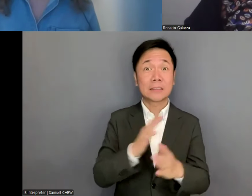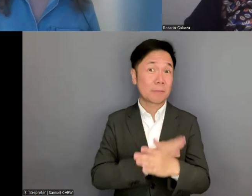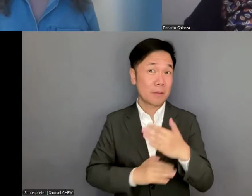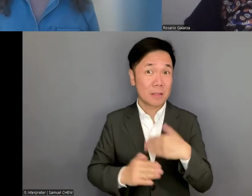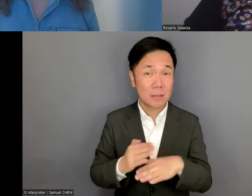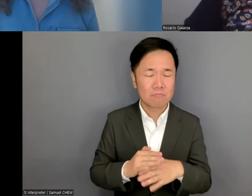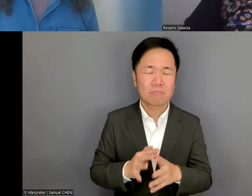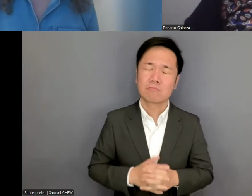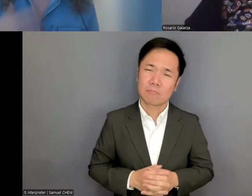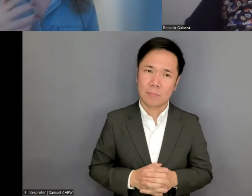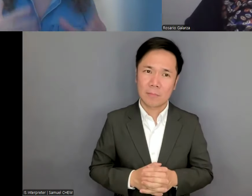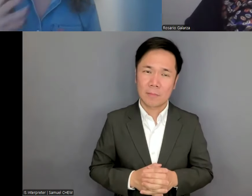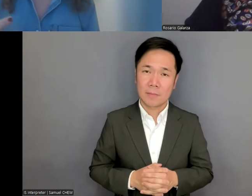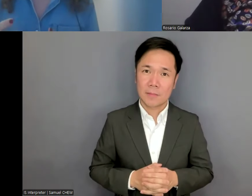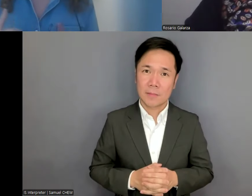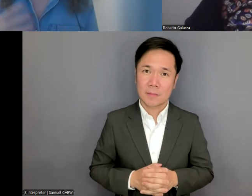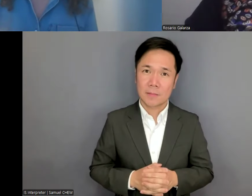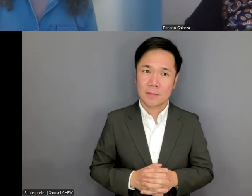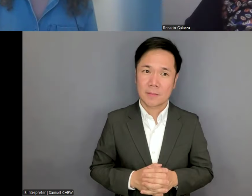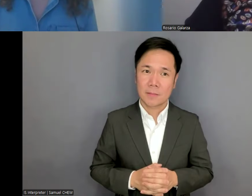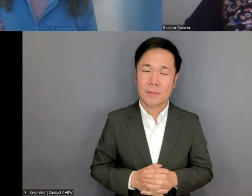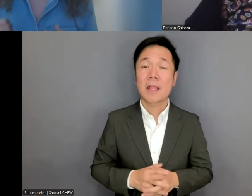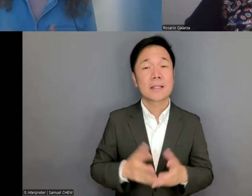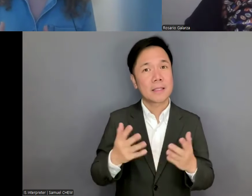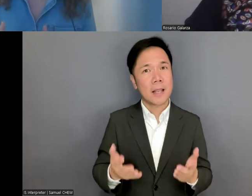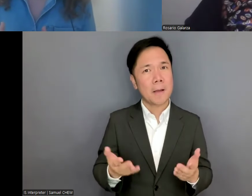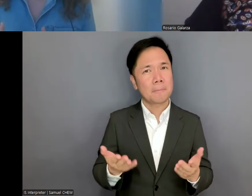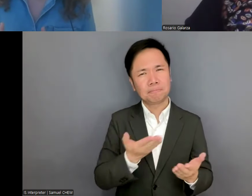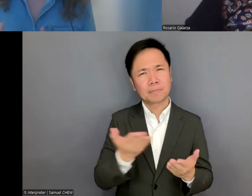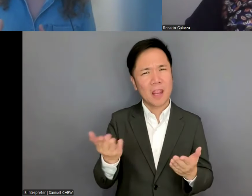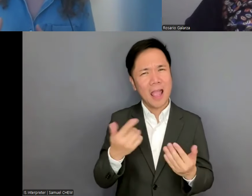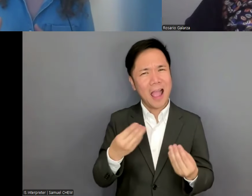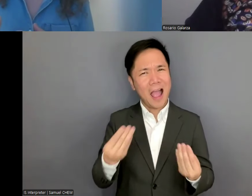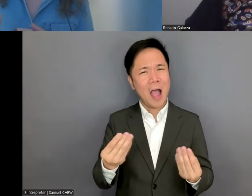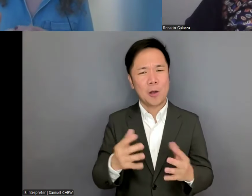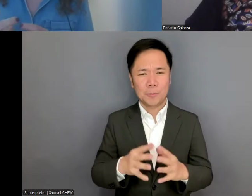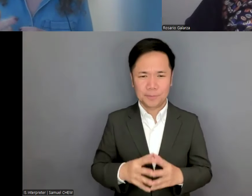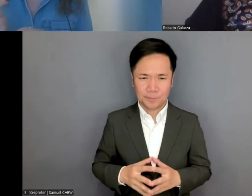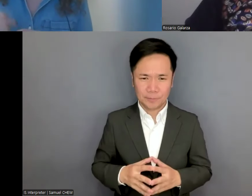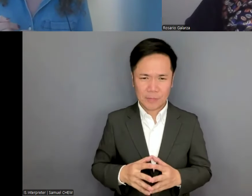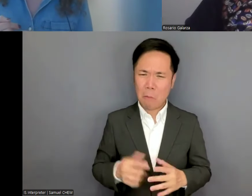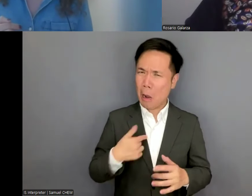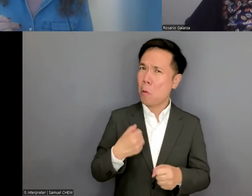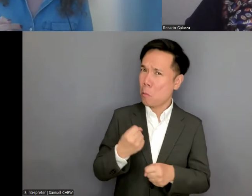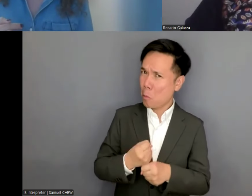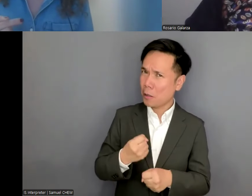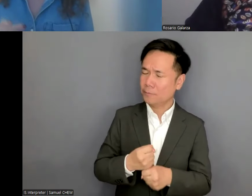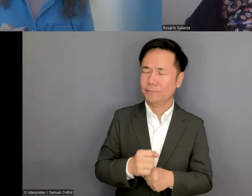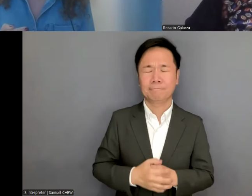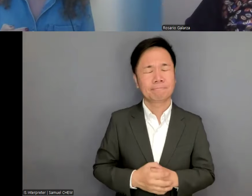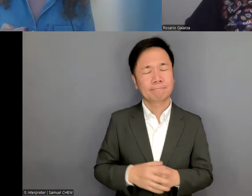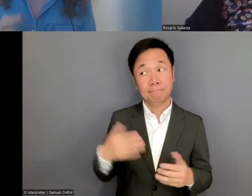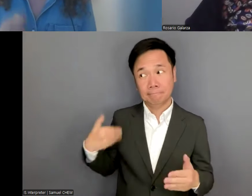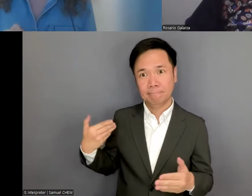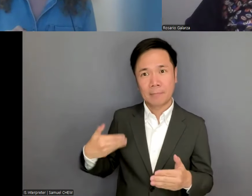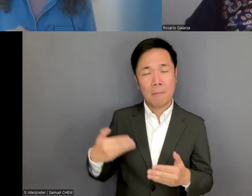that really working around social behavior change and attitudes is one of the key of our work. And what we learned from the previous GDS